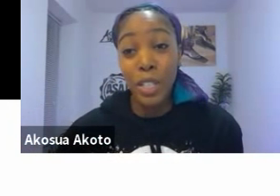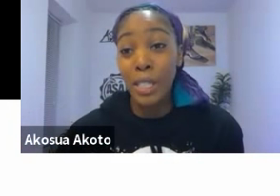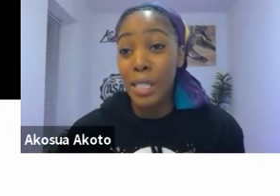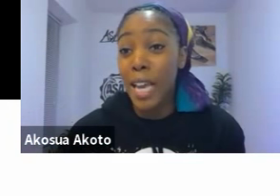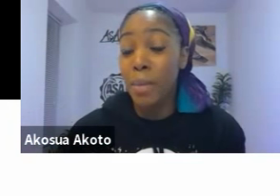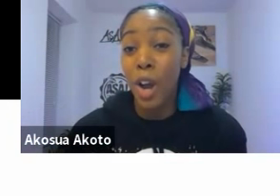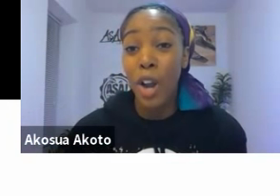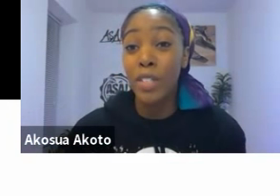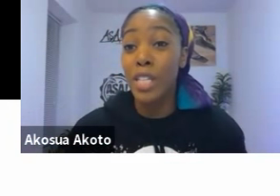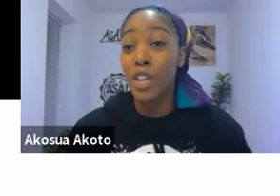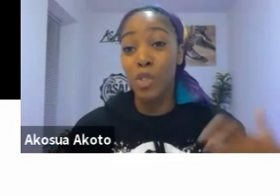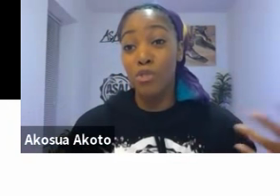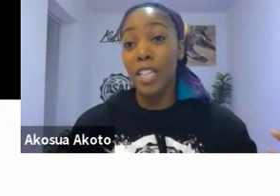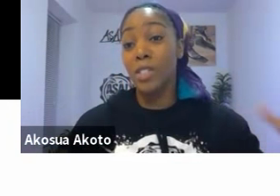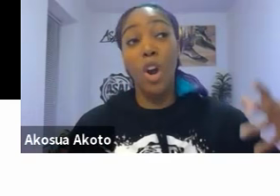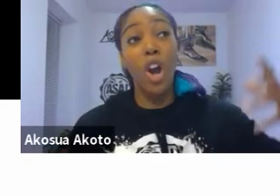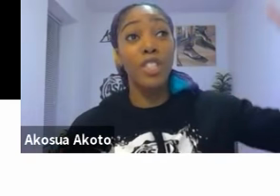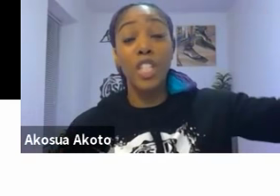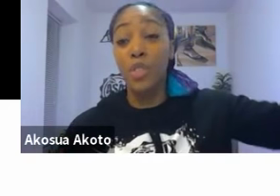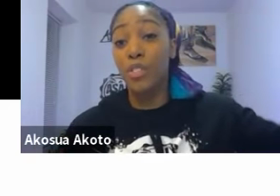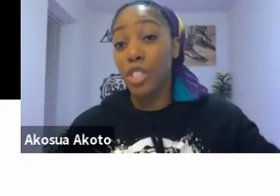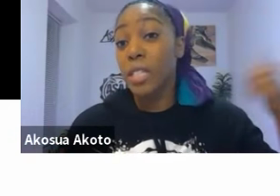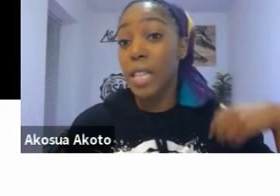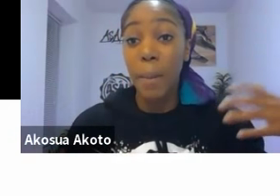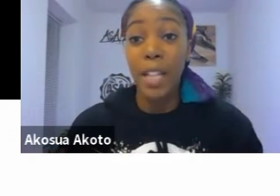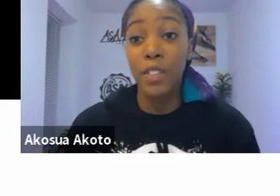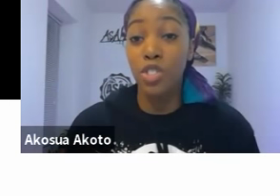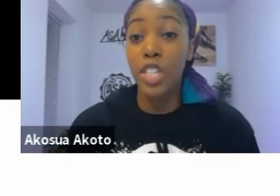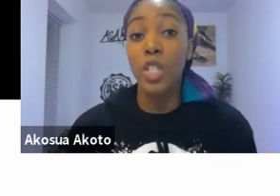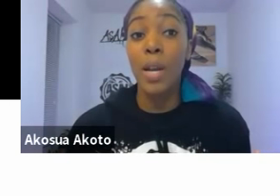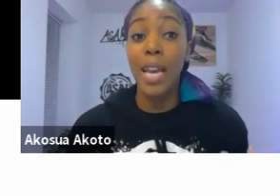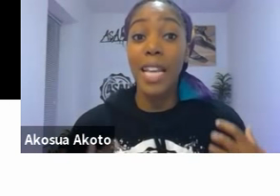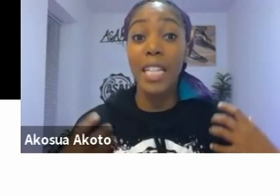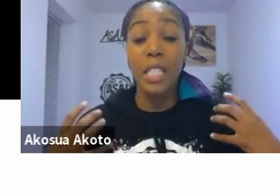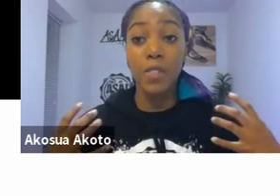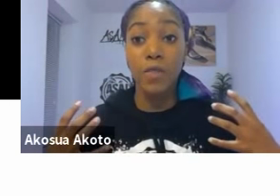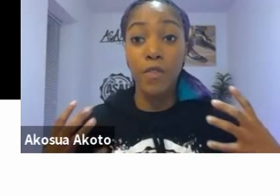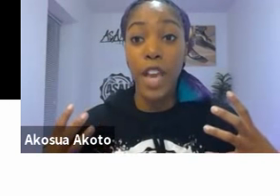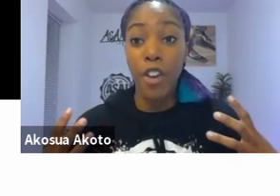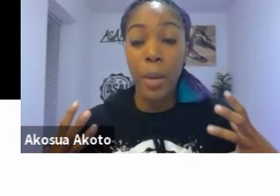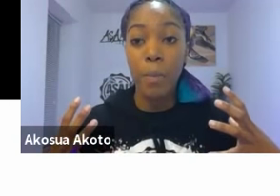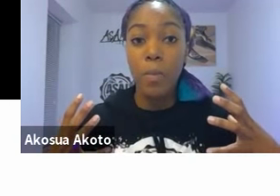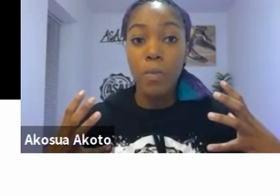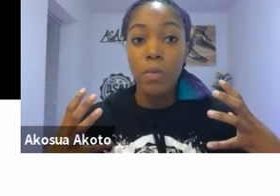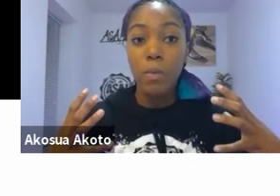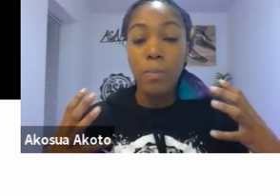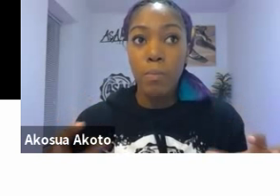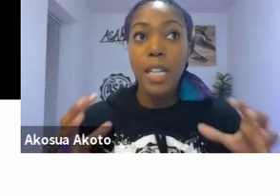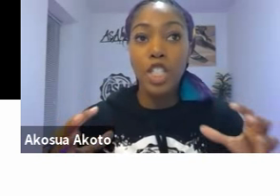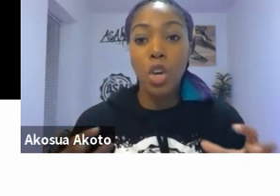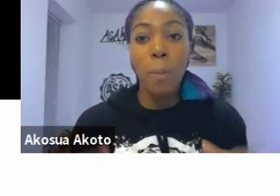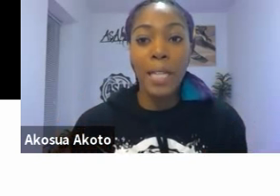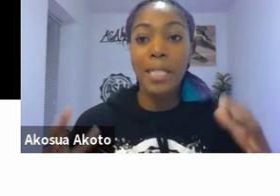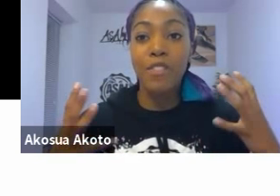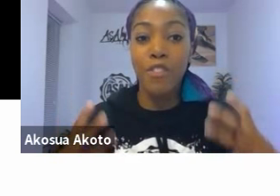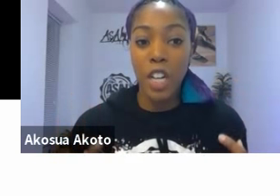dances are going to look the same as harvesting for rice or harvesting for things that come out of the tree. So again, it's very